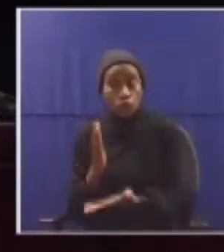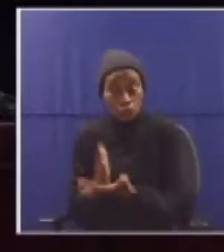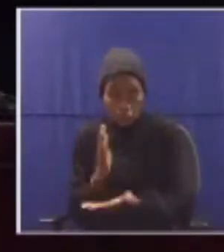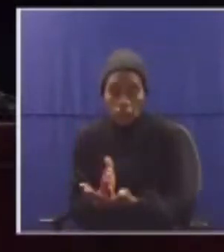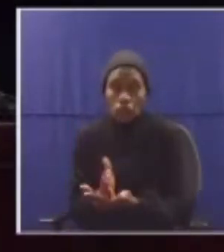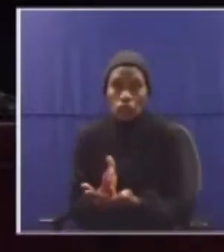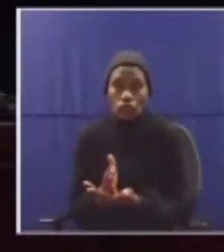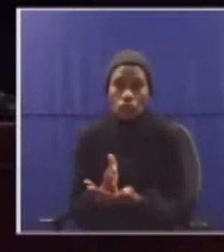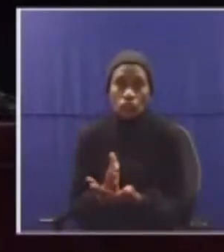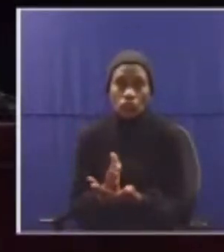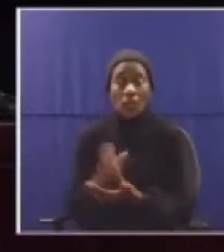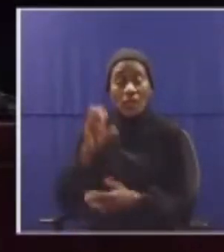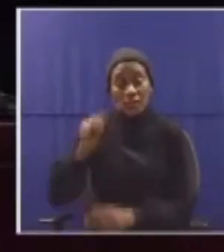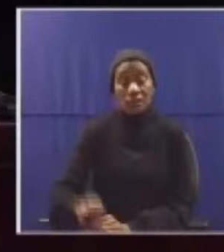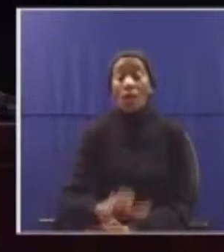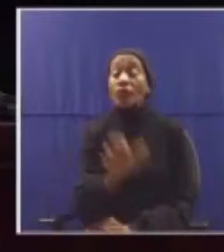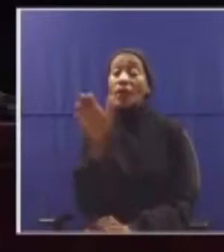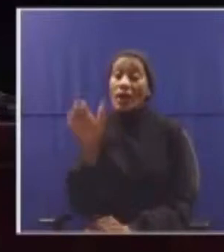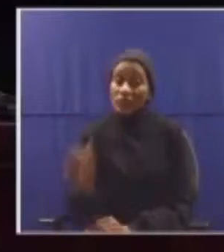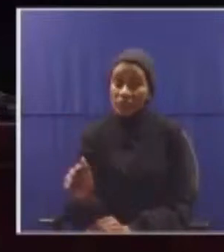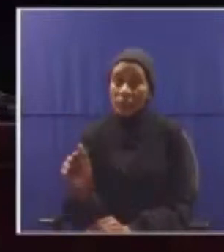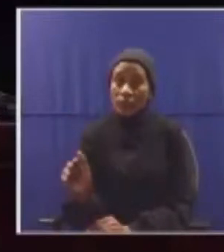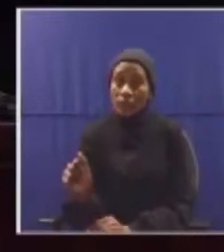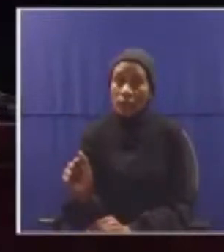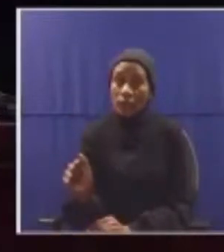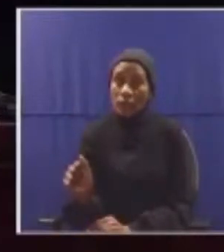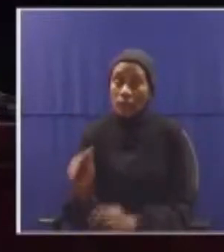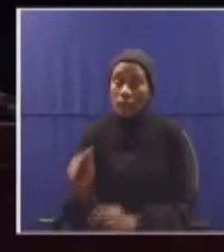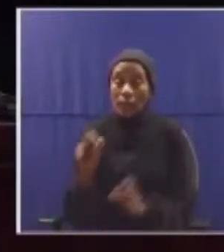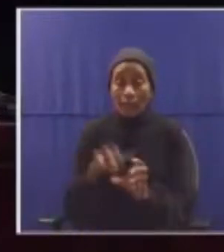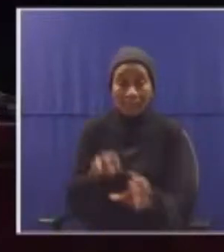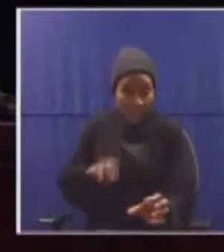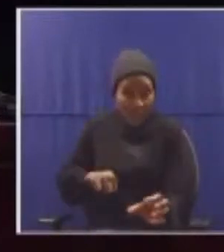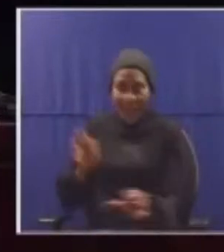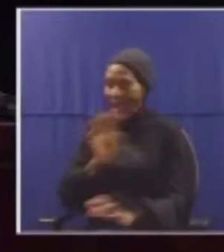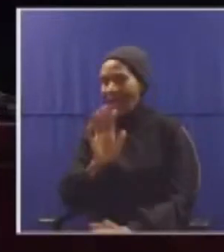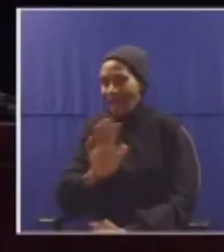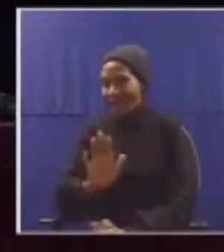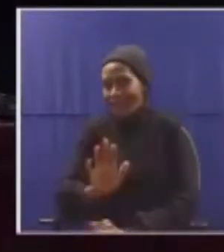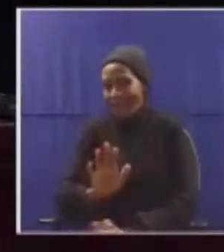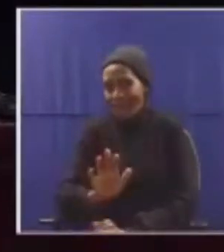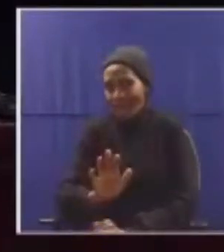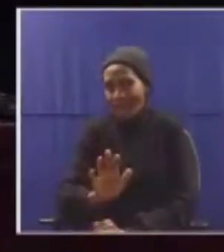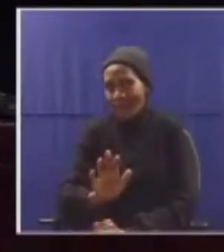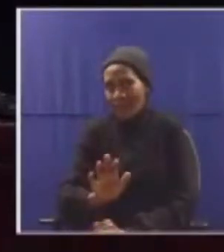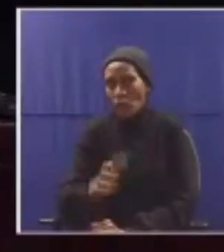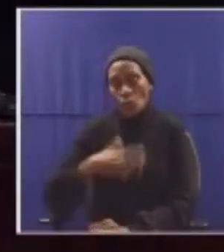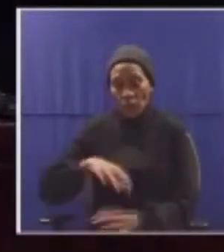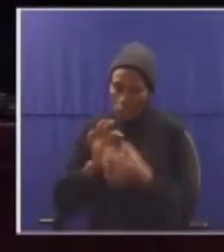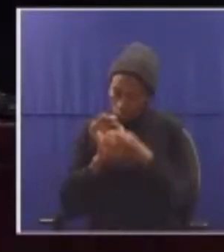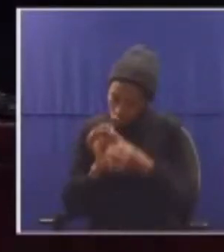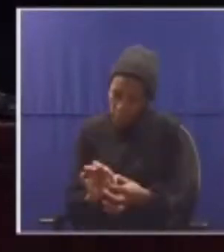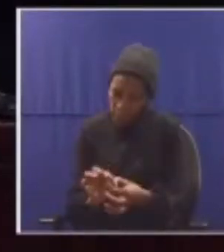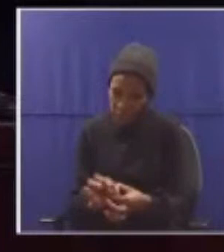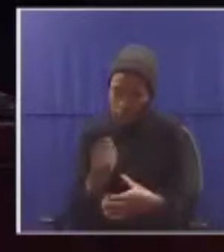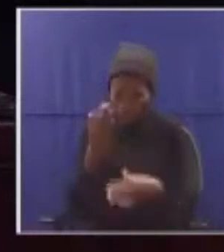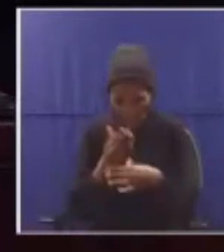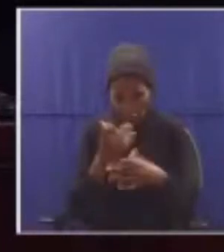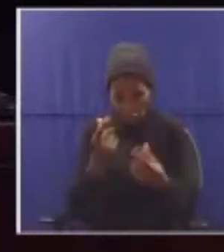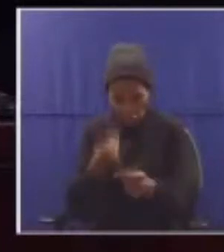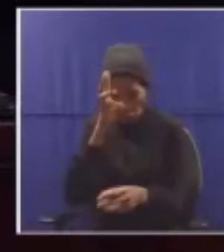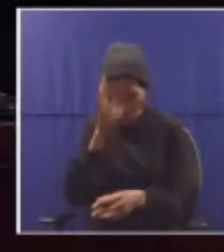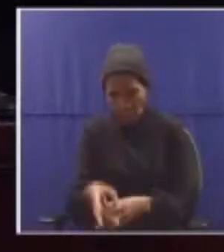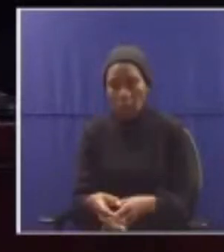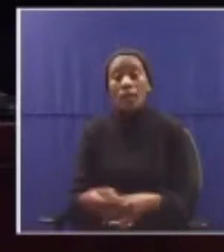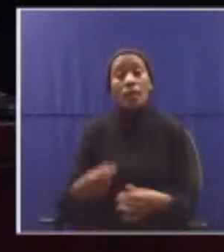that South Africa is not pulling back. We are committed to this work, and